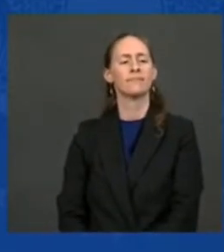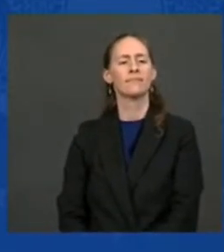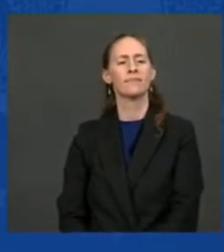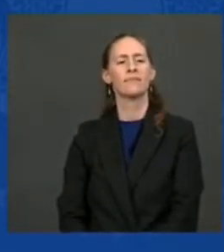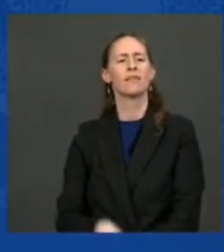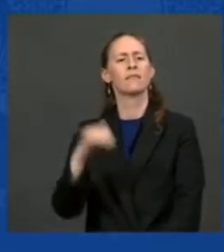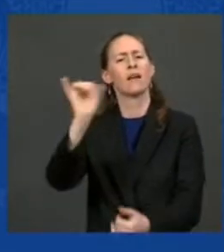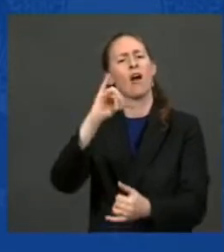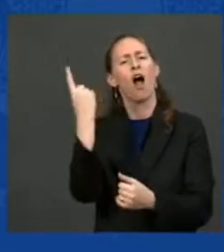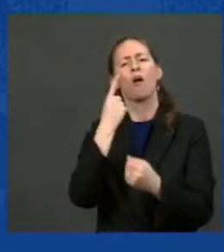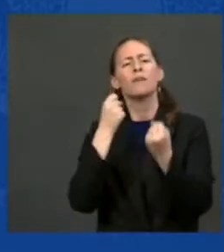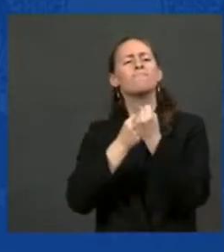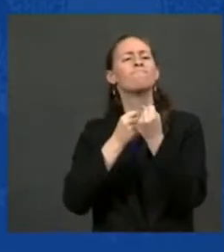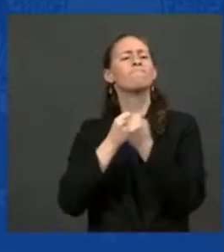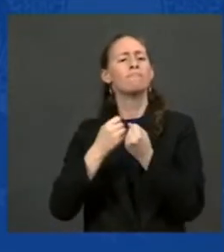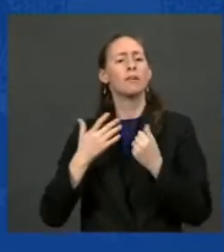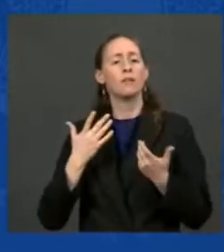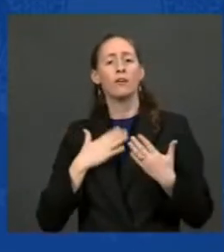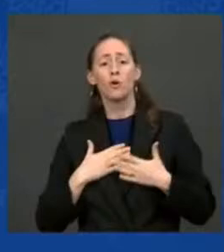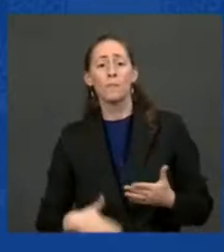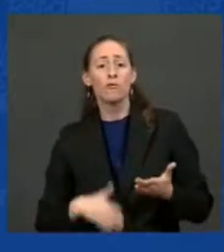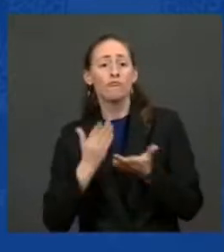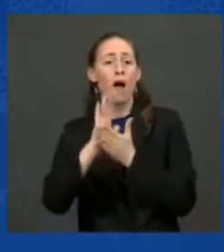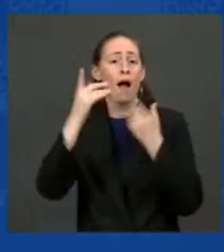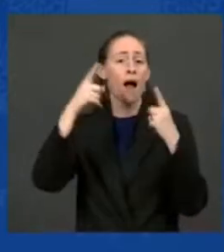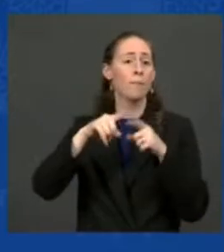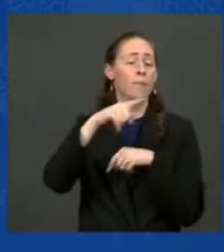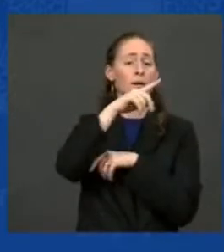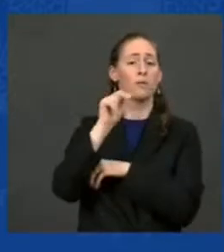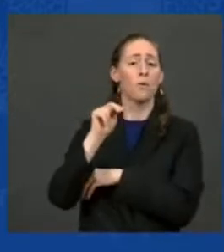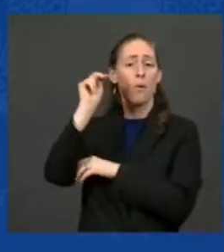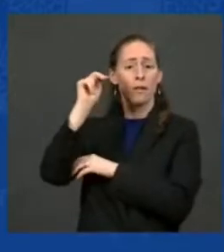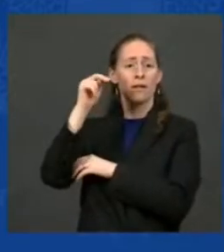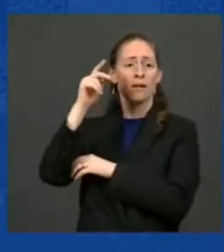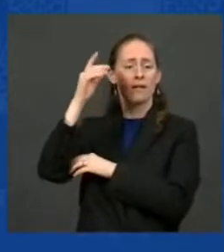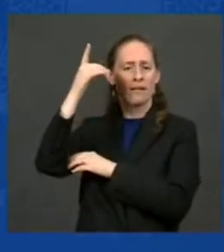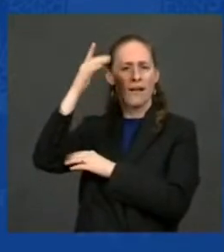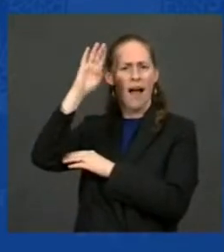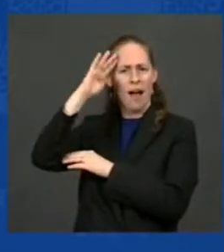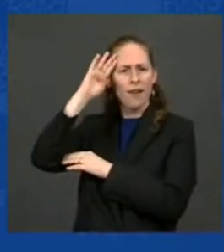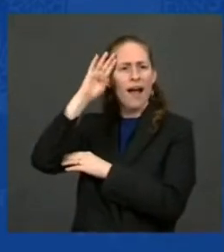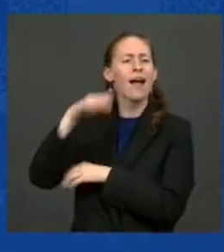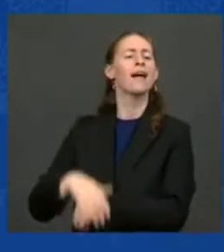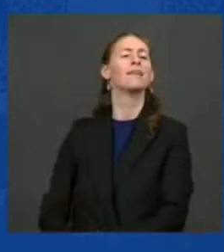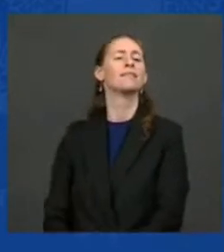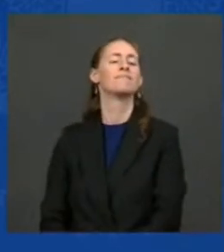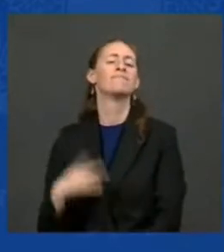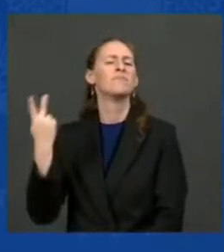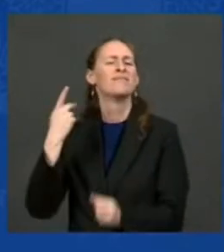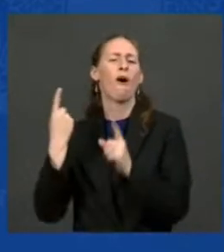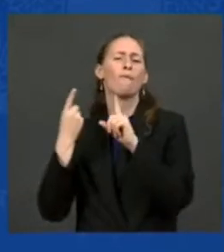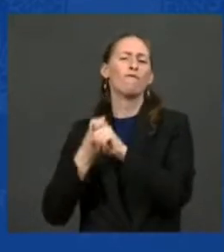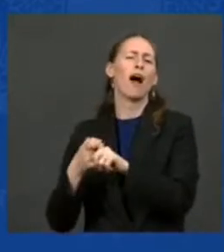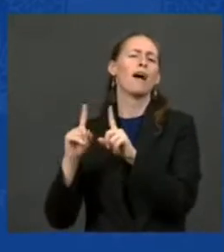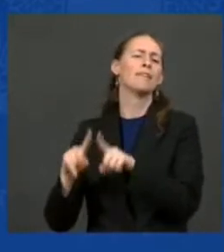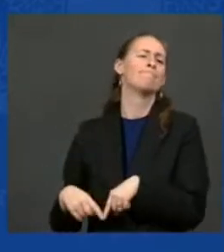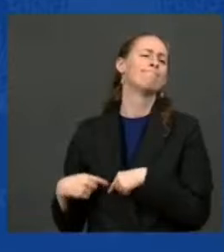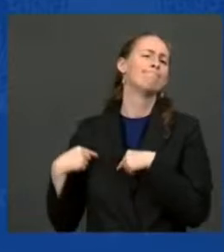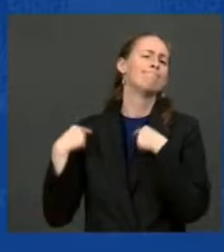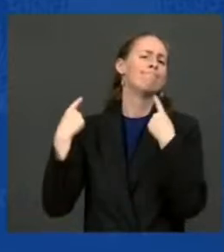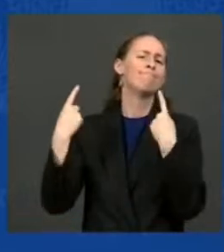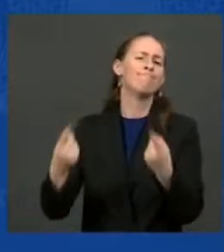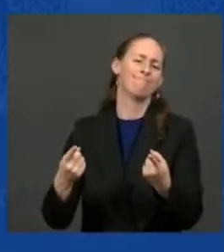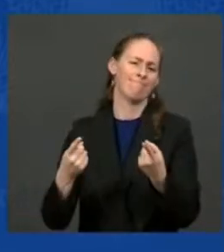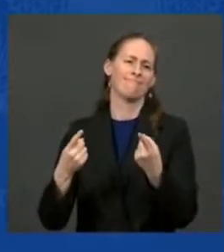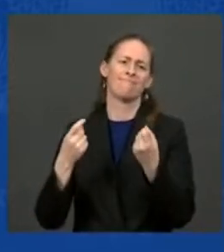Northern Ireland as well, and I never had a more loyal colleague in my efforts to stem the tide of human rights abuses in Central